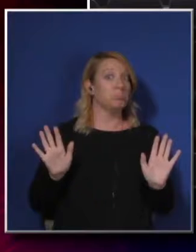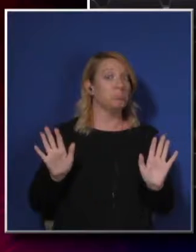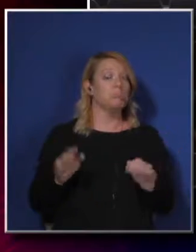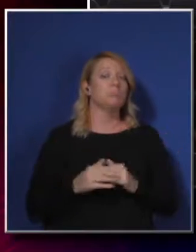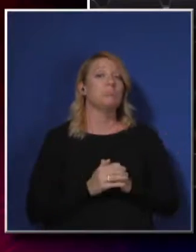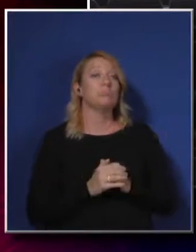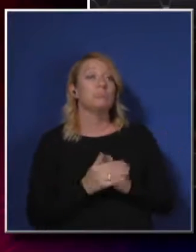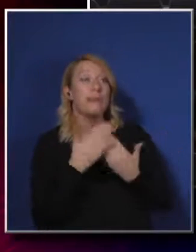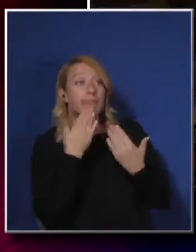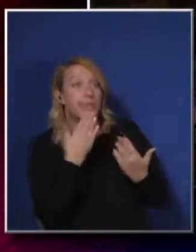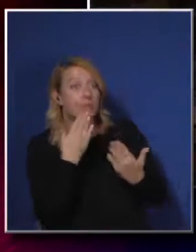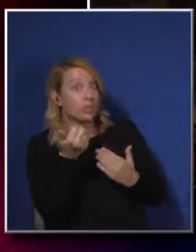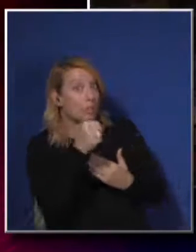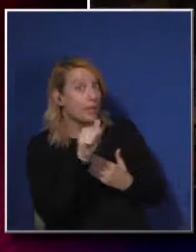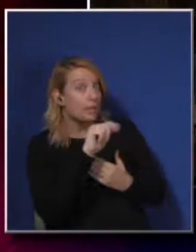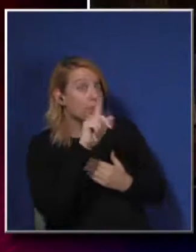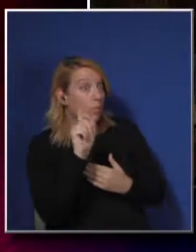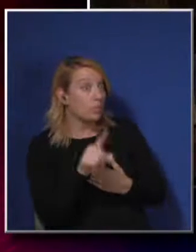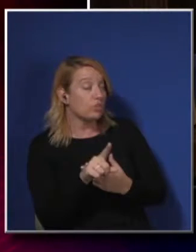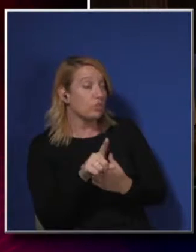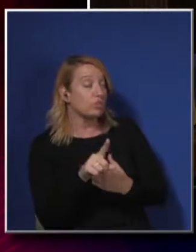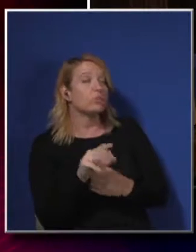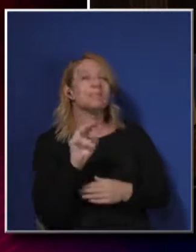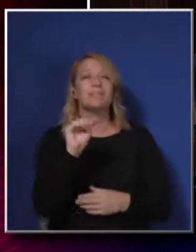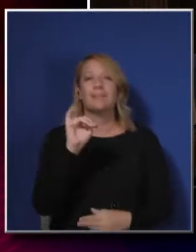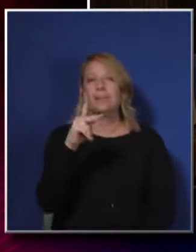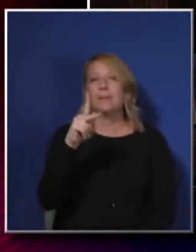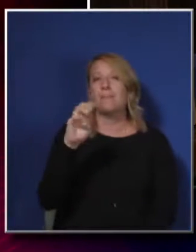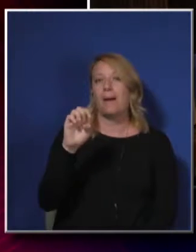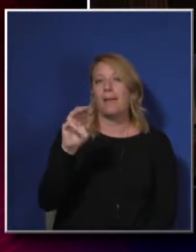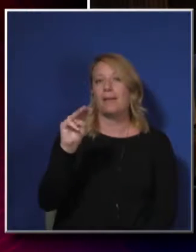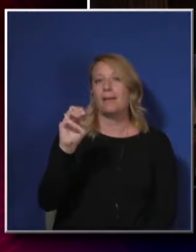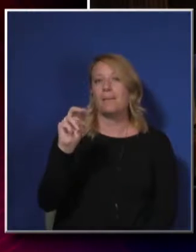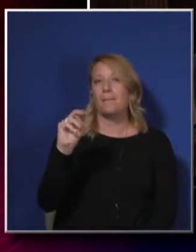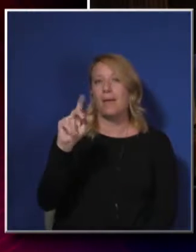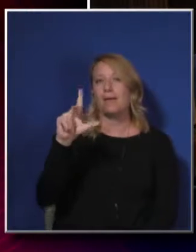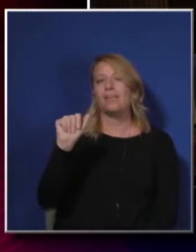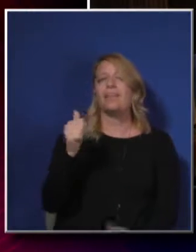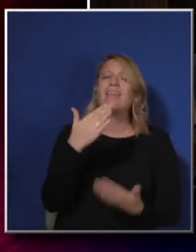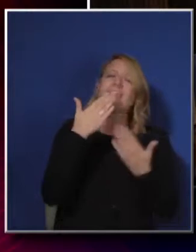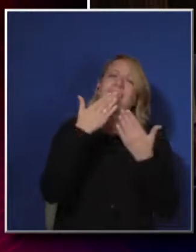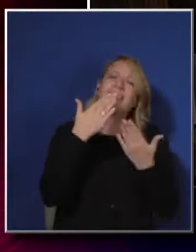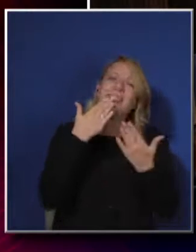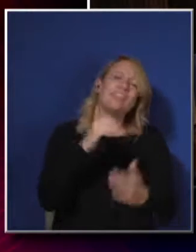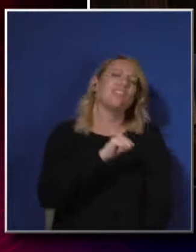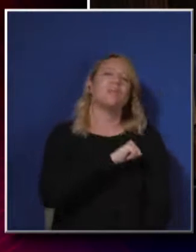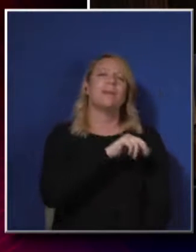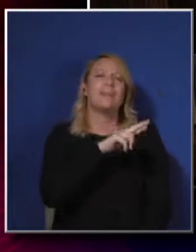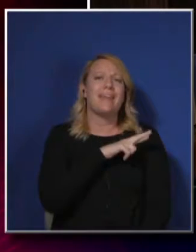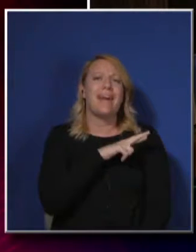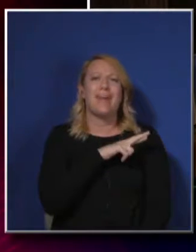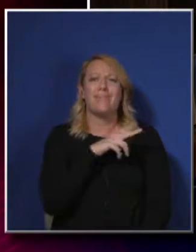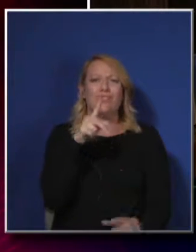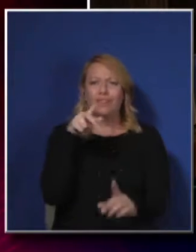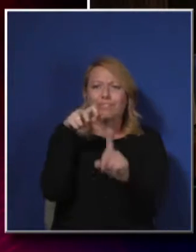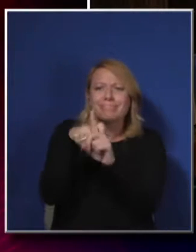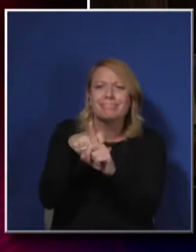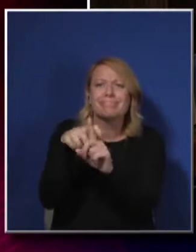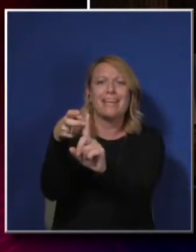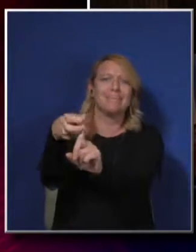Thank you. Any questions? This is Mike Manley. Just again, thank you to Annette for finding you and bringing you on